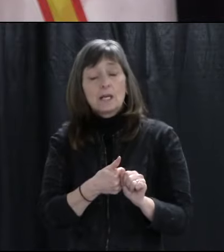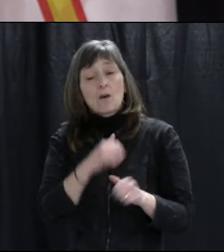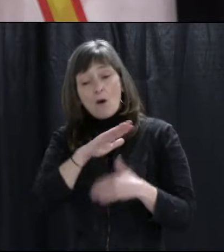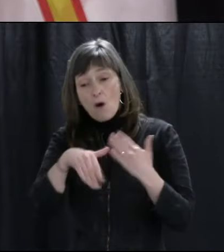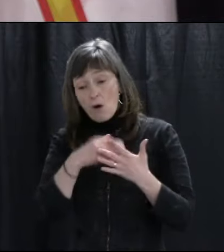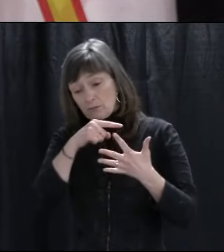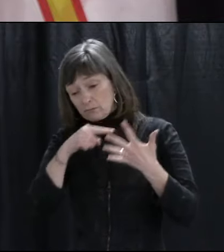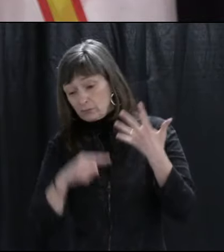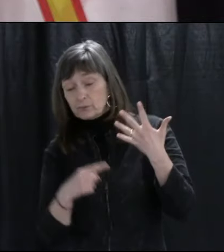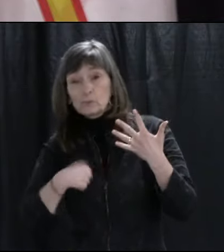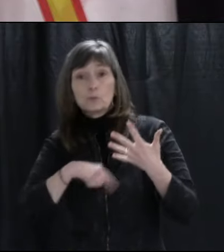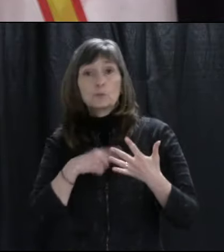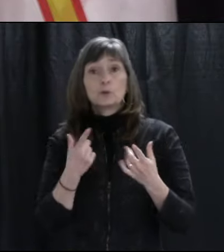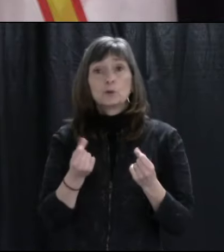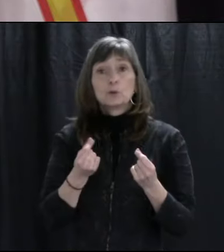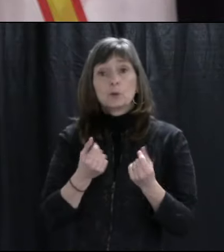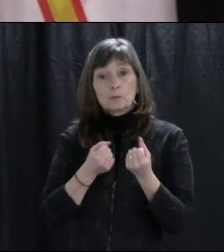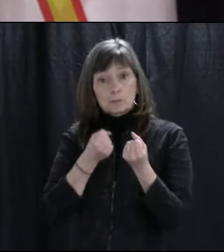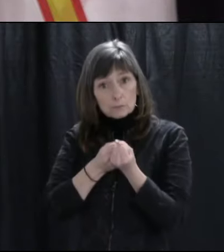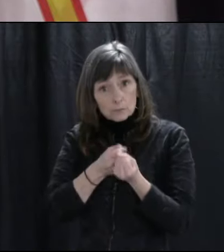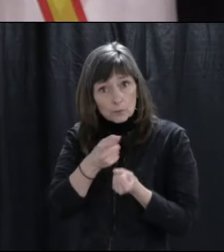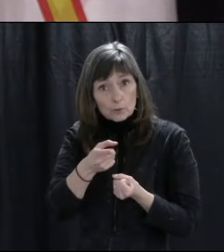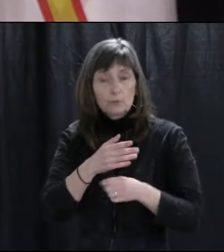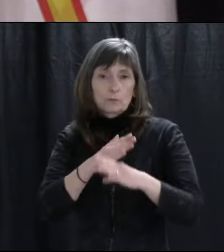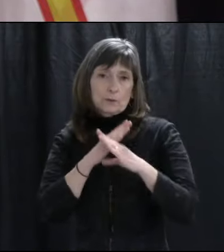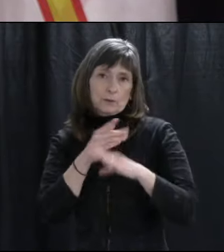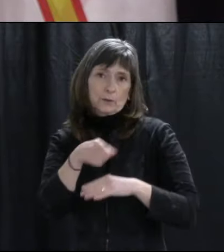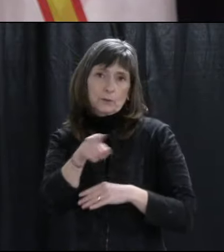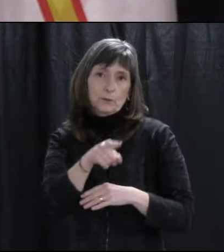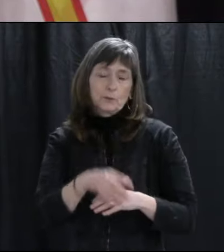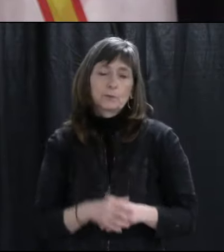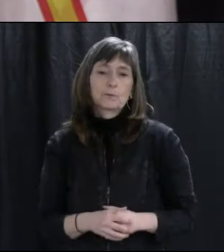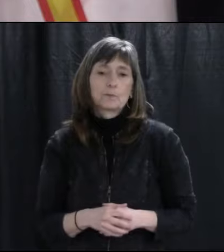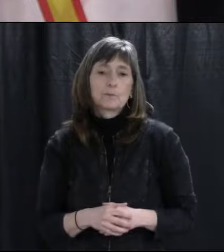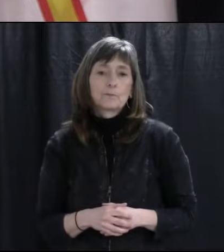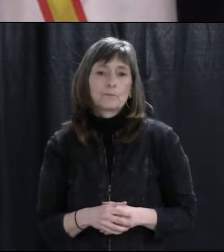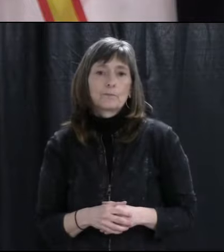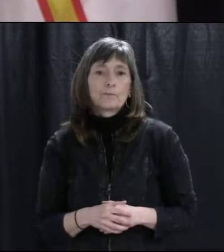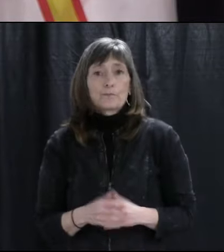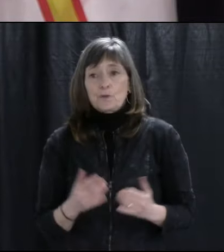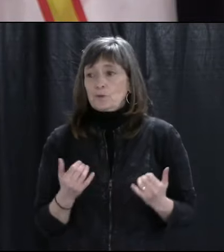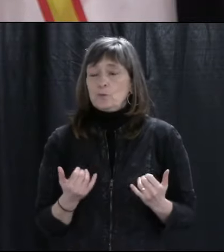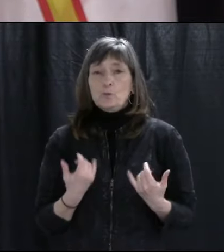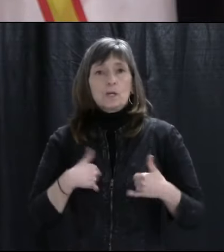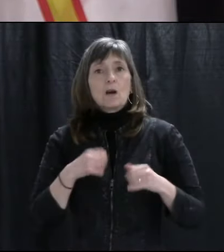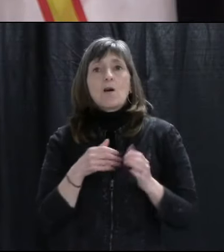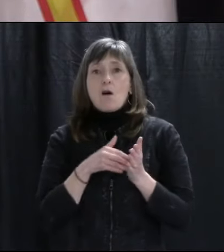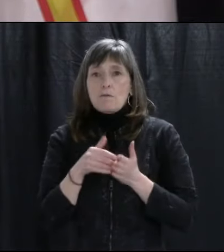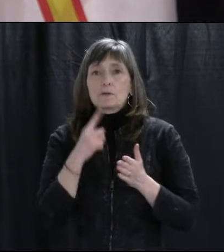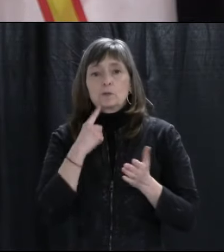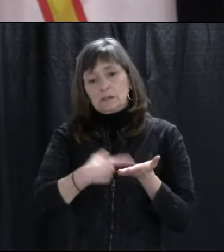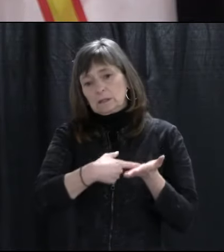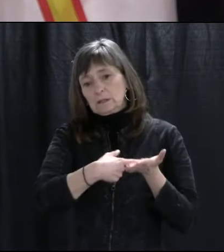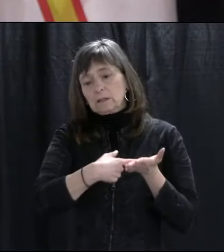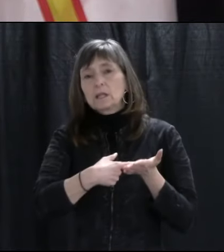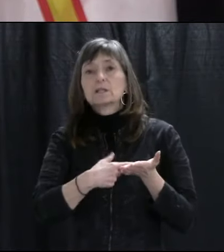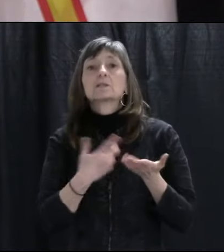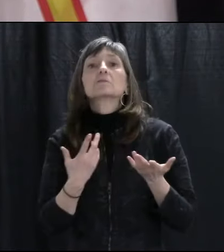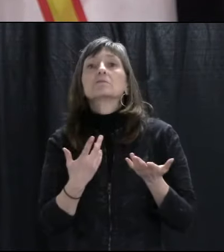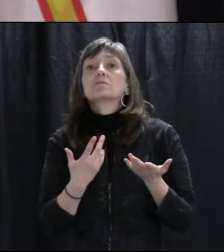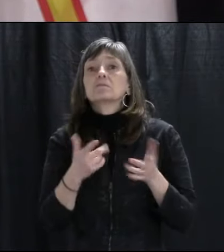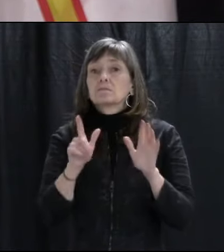and it's about supporting you. Now, we have talked at great length at this table about bringing law enforcement and taking away your license